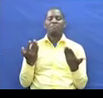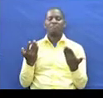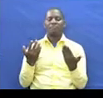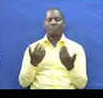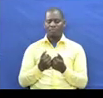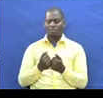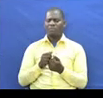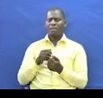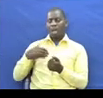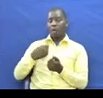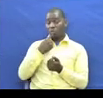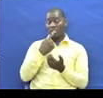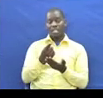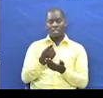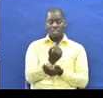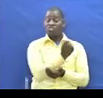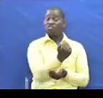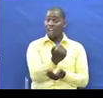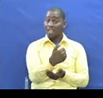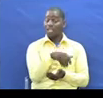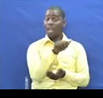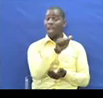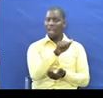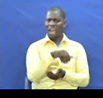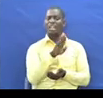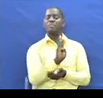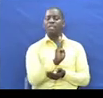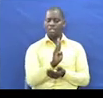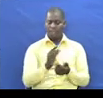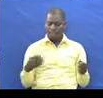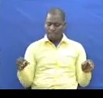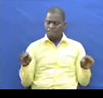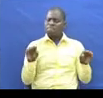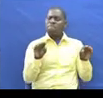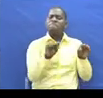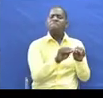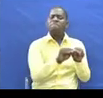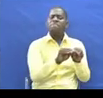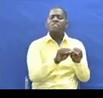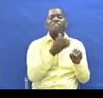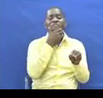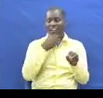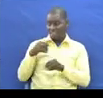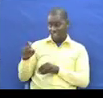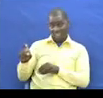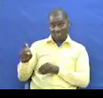have seen that a child A and a child B are connected to the father X.